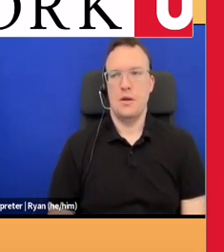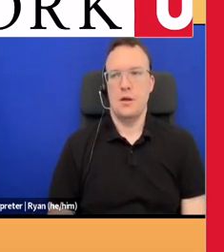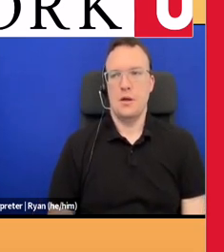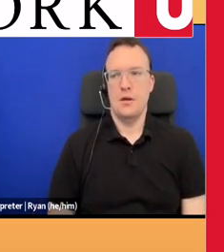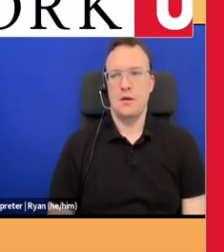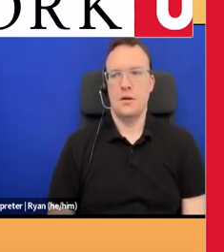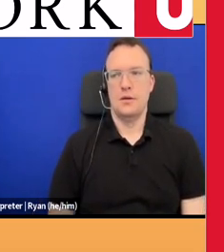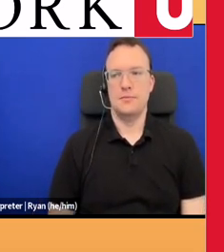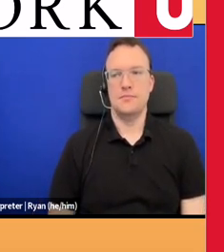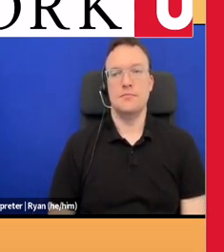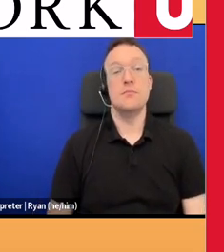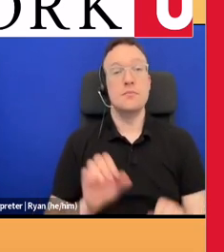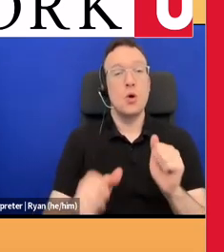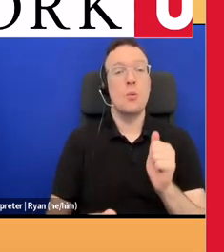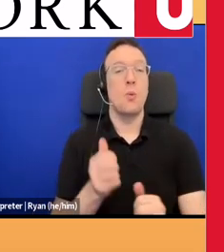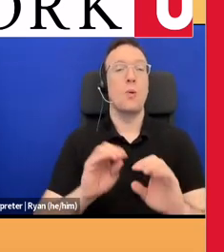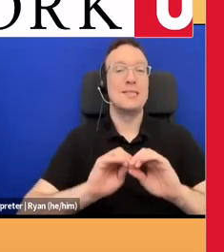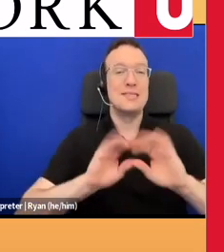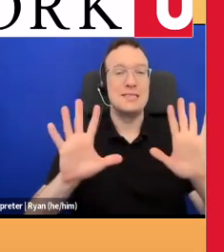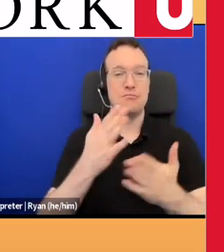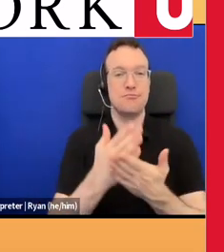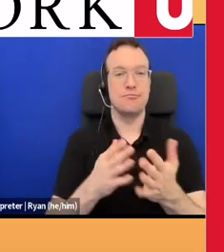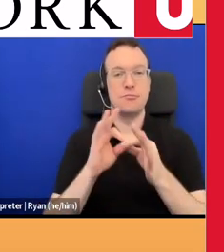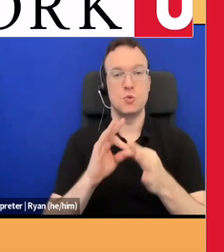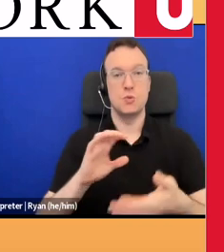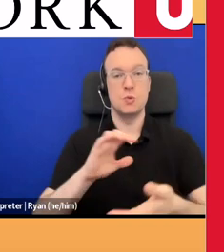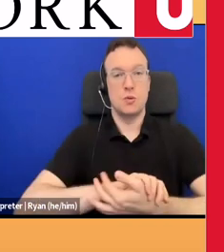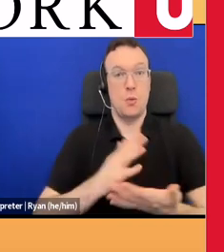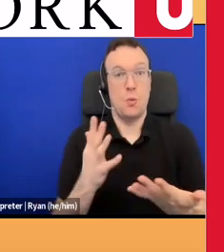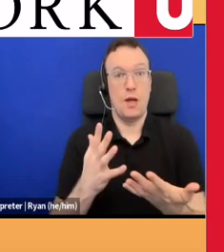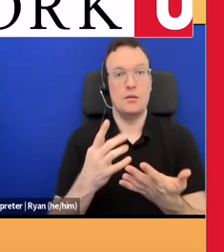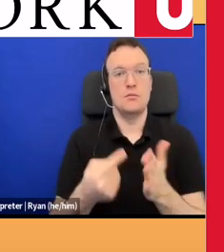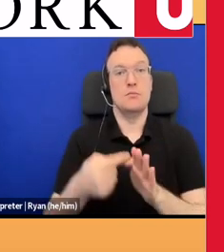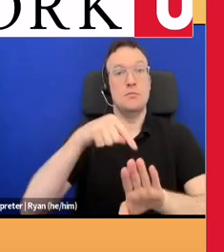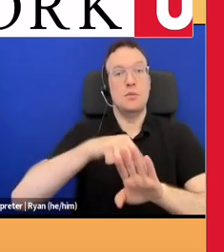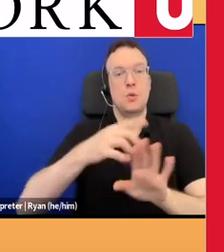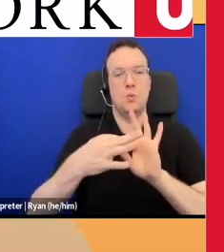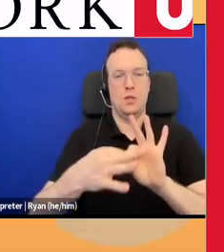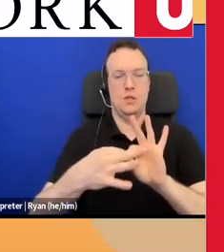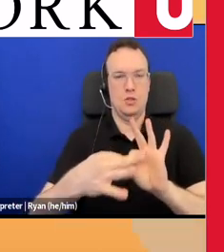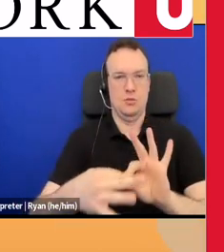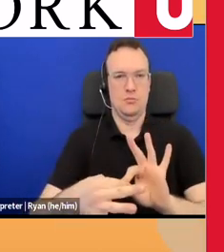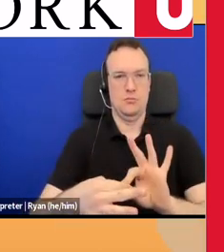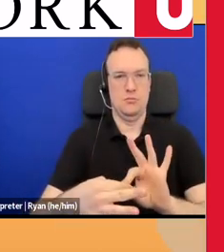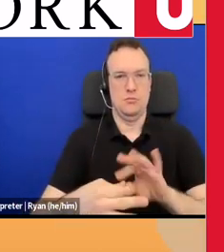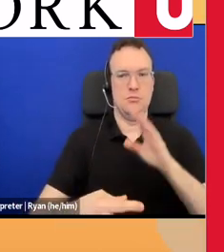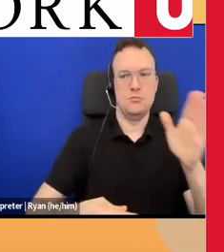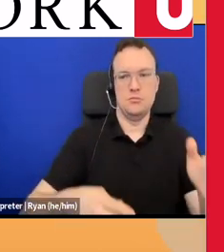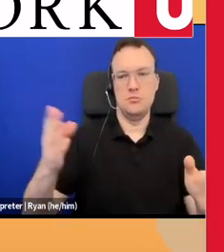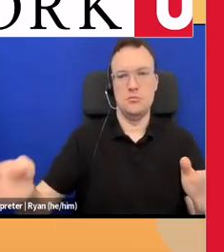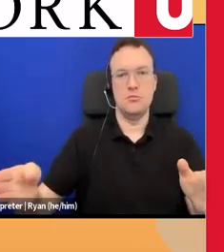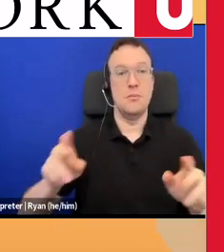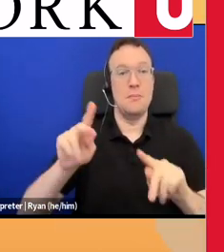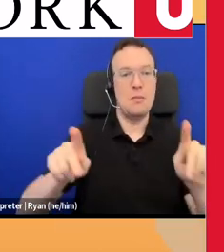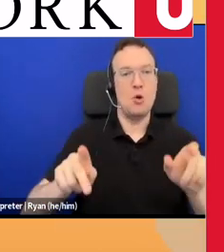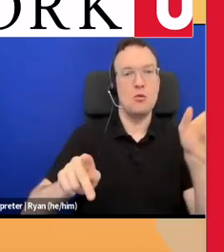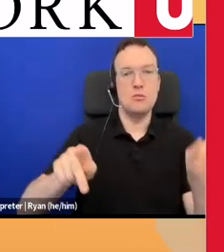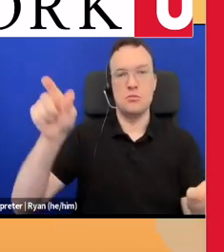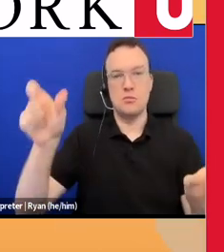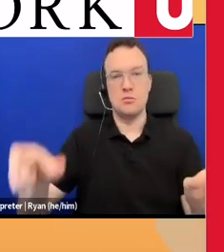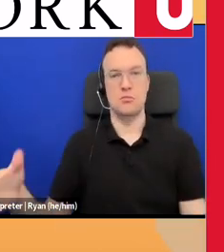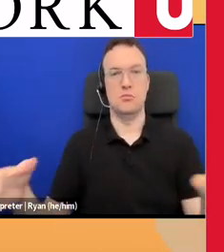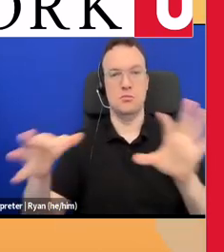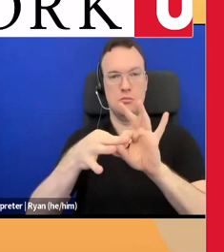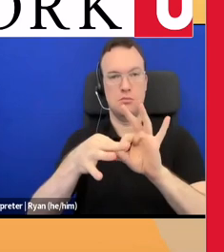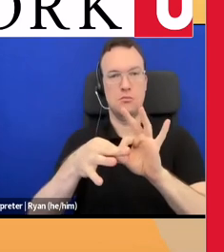Perhaps the most obvious aspect of solidarity is that it implies a relationship between two or more people or among members of a